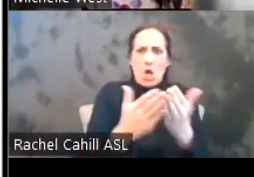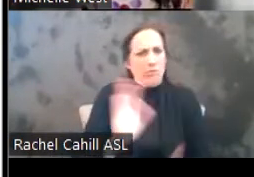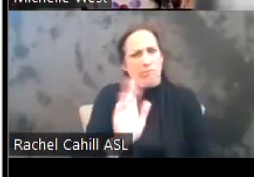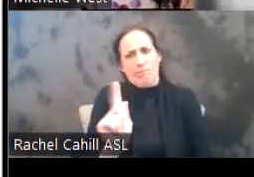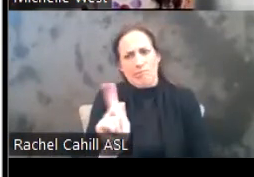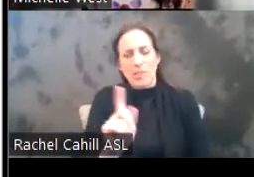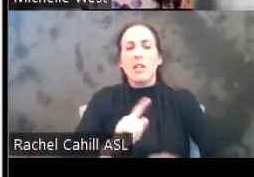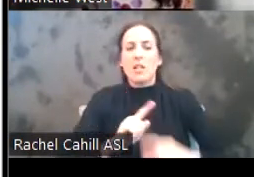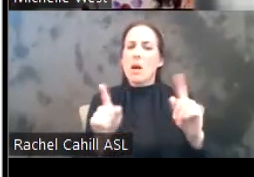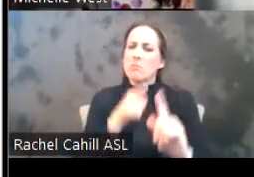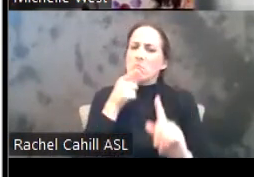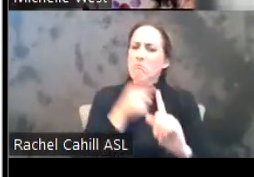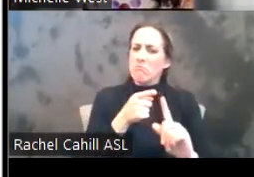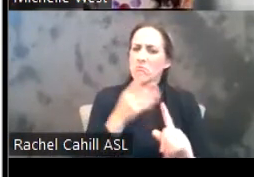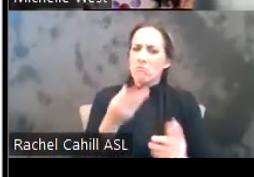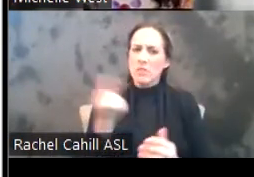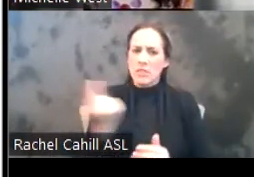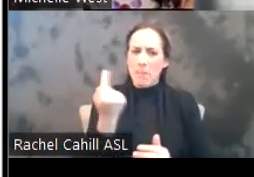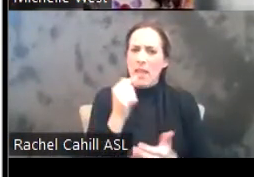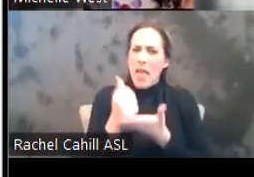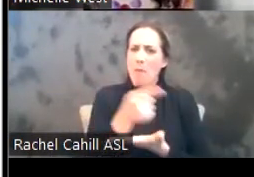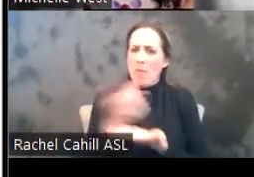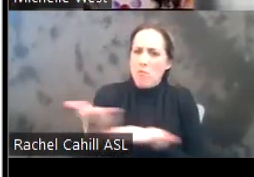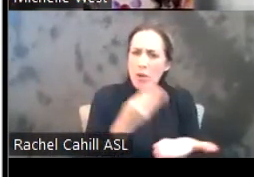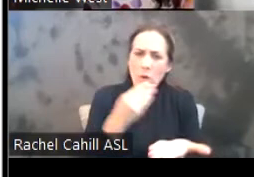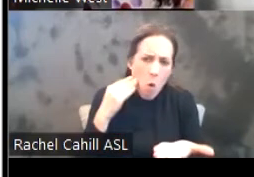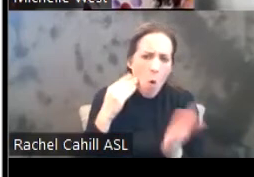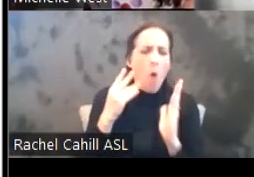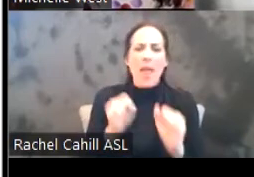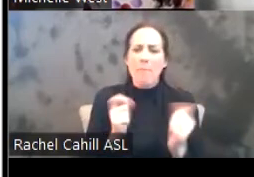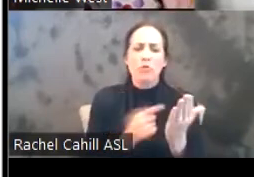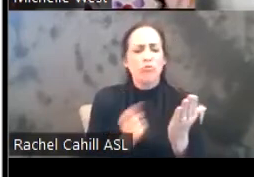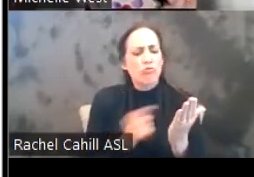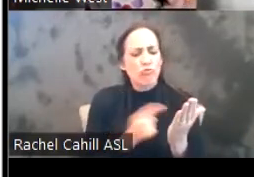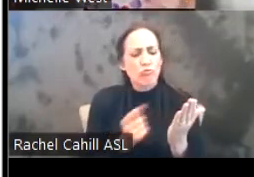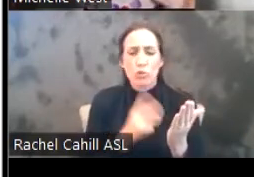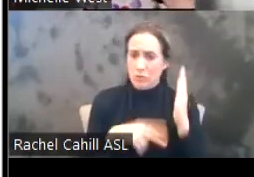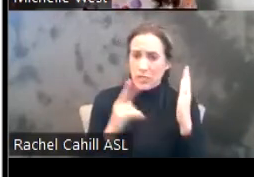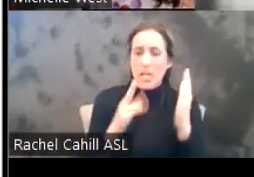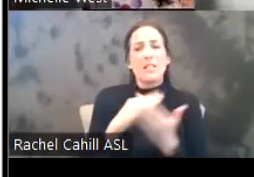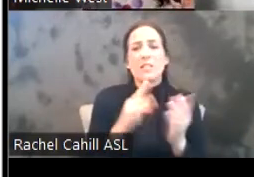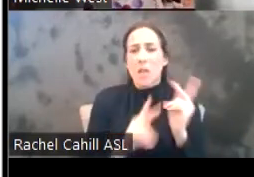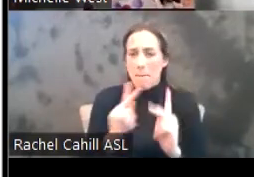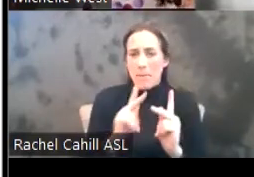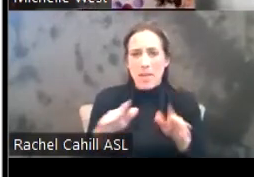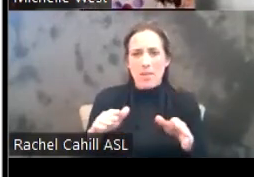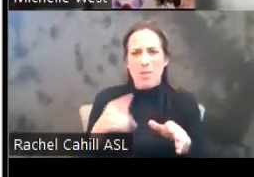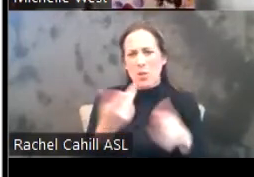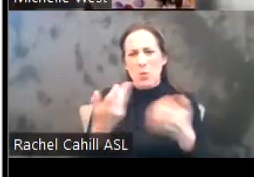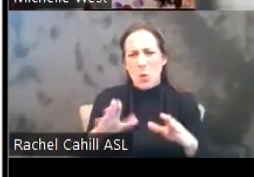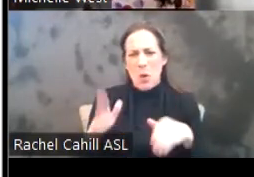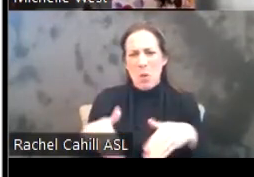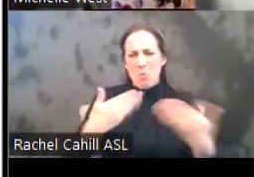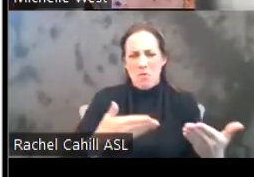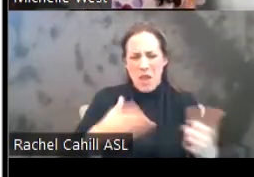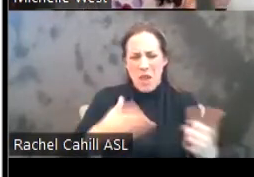what you're giving them, but something that will give them a nice overview of what you are. Because some people come in and give them an annual report and a brochure and all